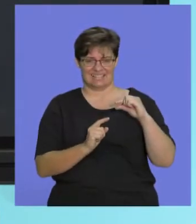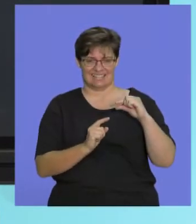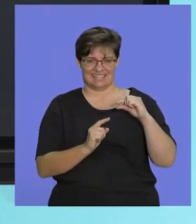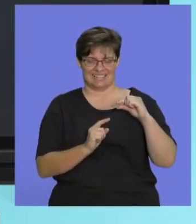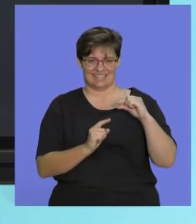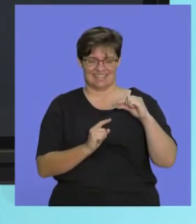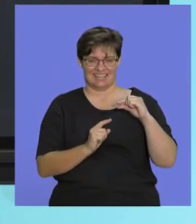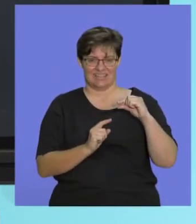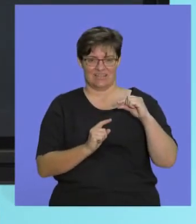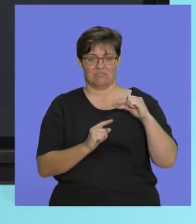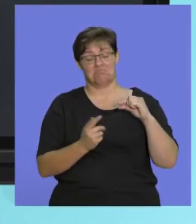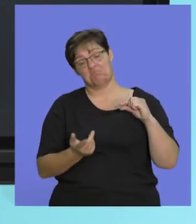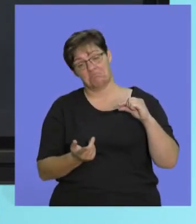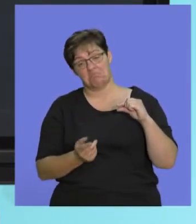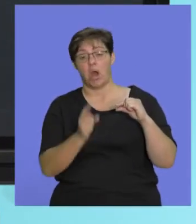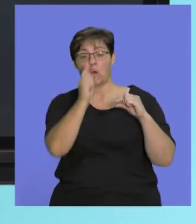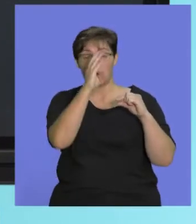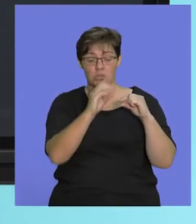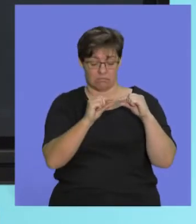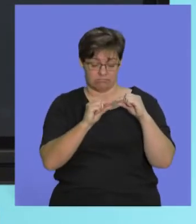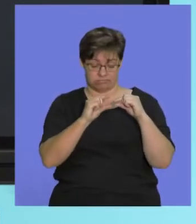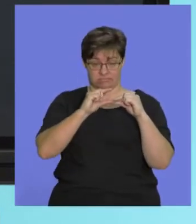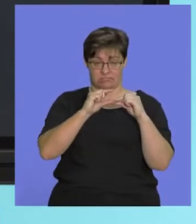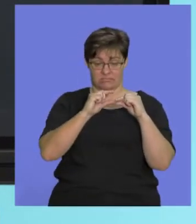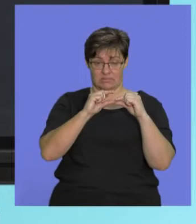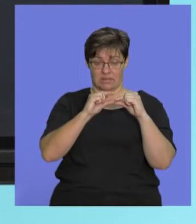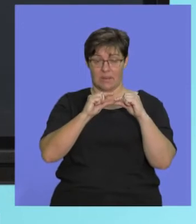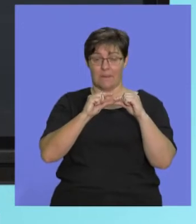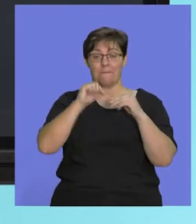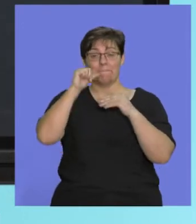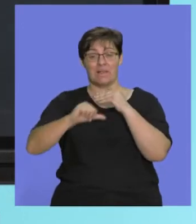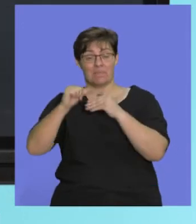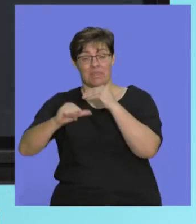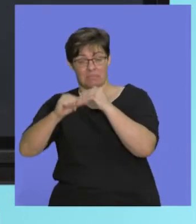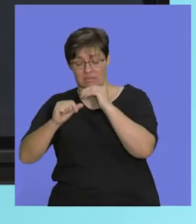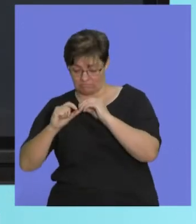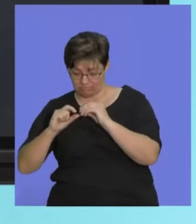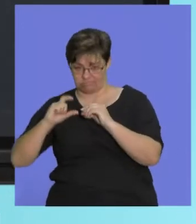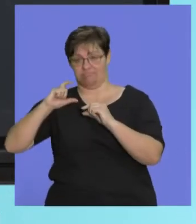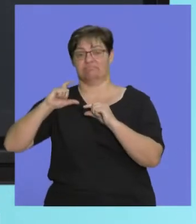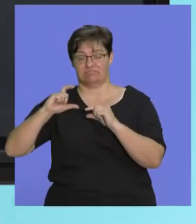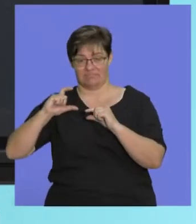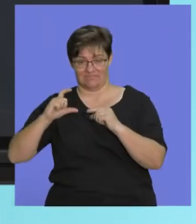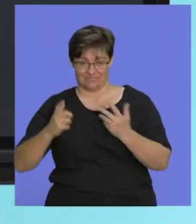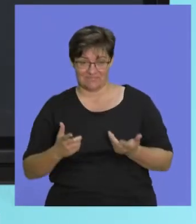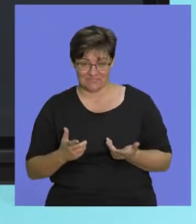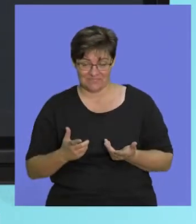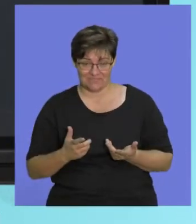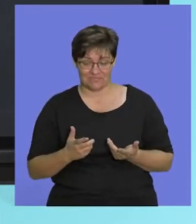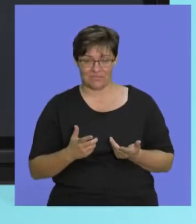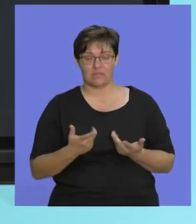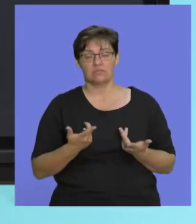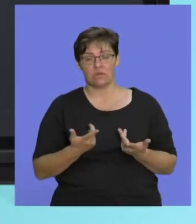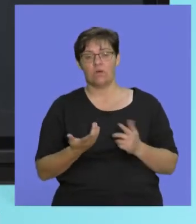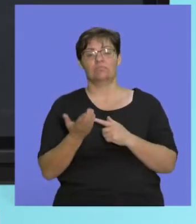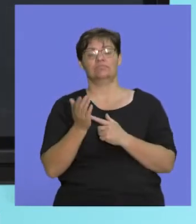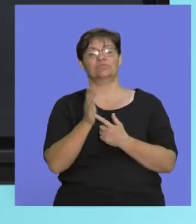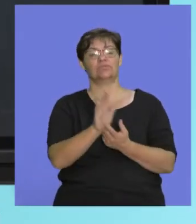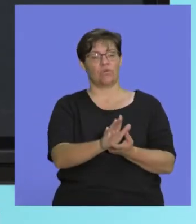bit less as opposed to if it is quarterly and as opposed to if it is